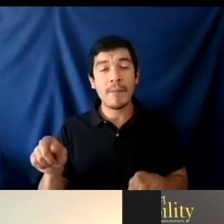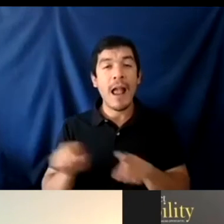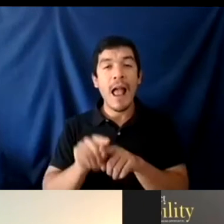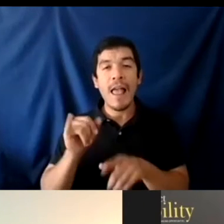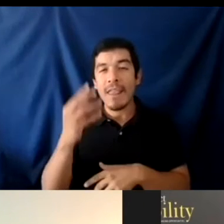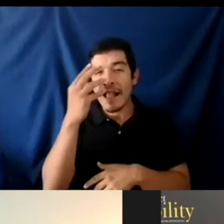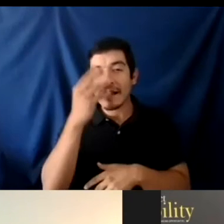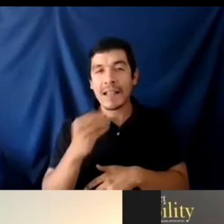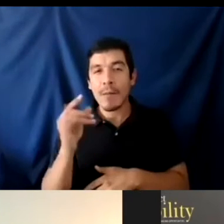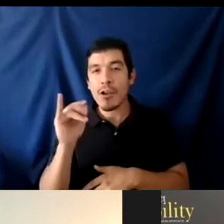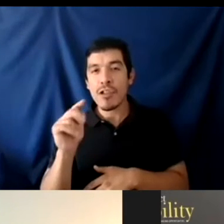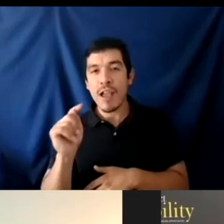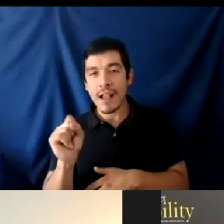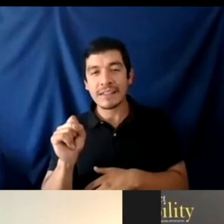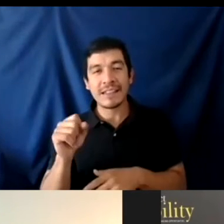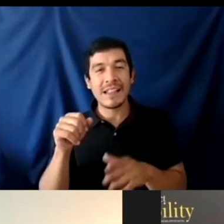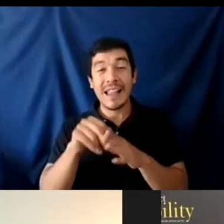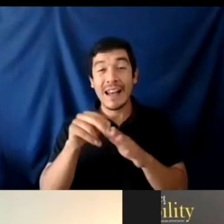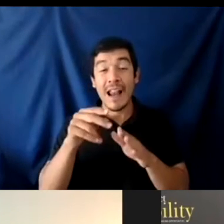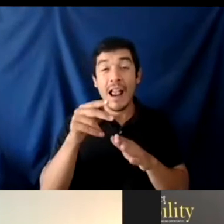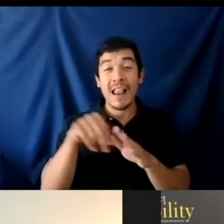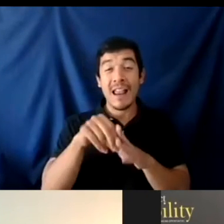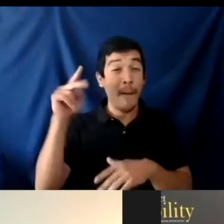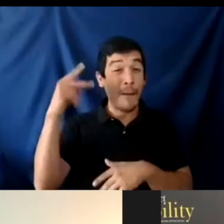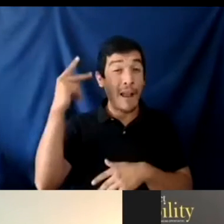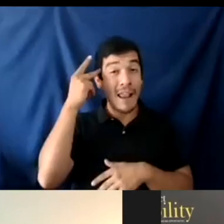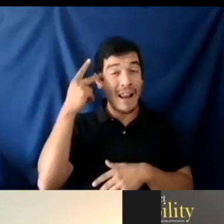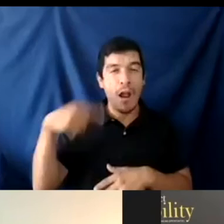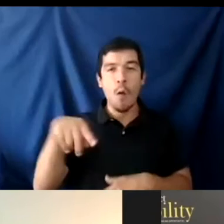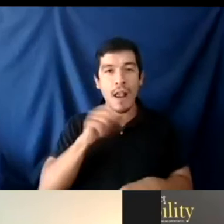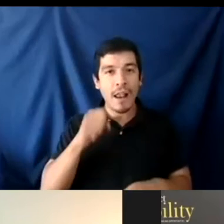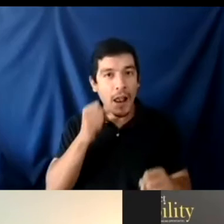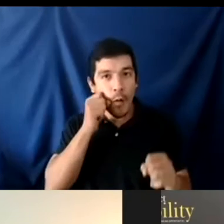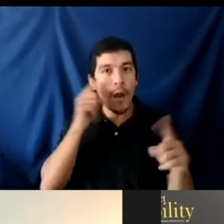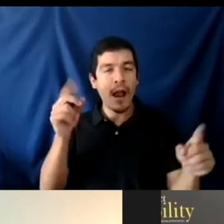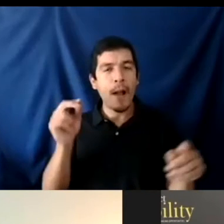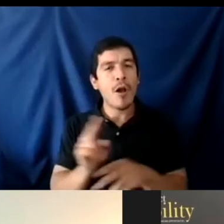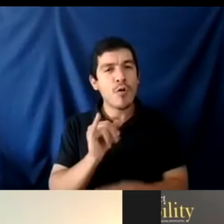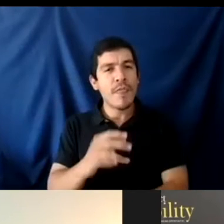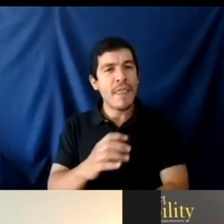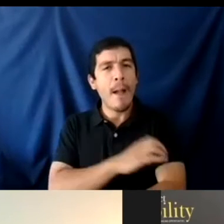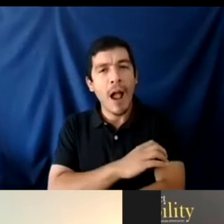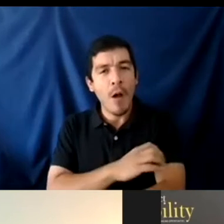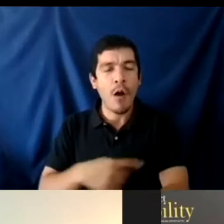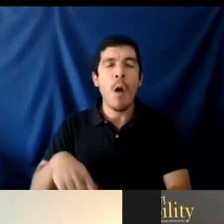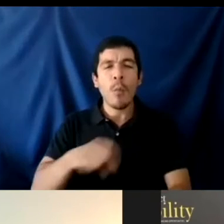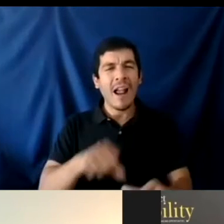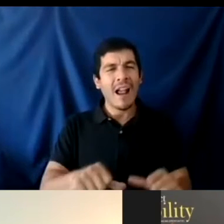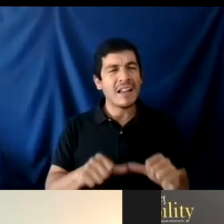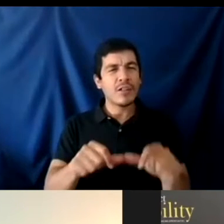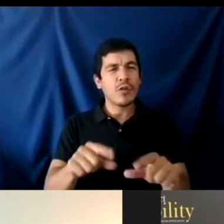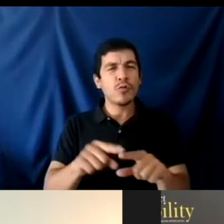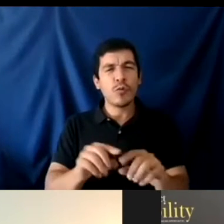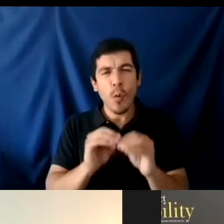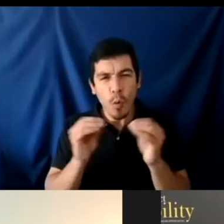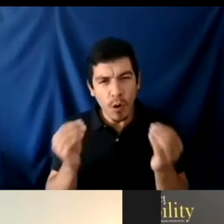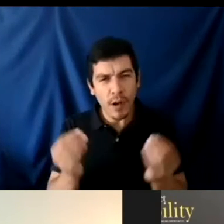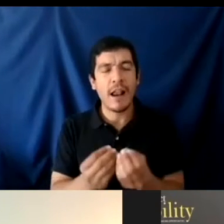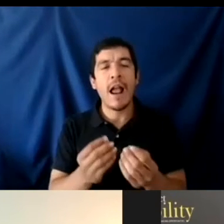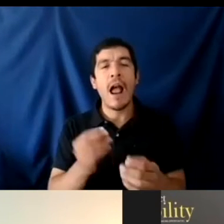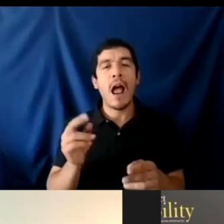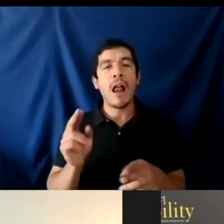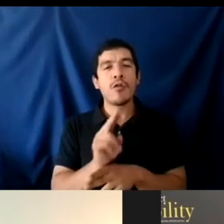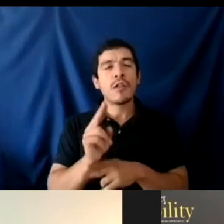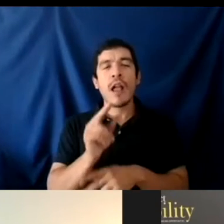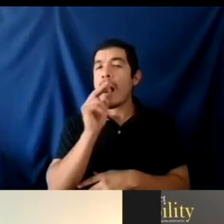sleeping giants politically ready to be awakened, and as we continue to organize on nonpartisan basis